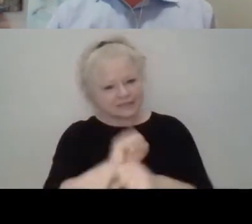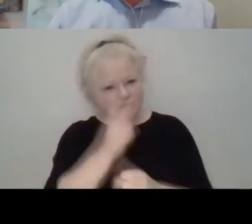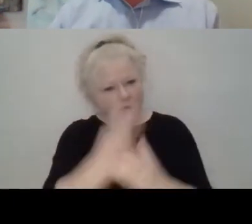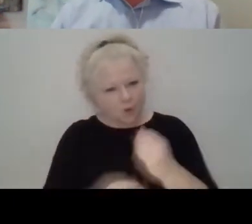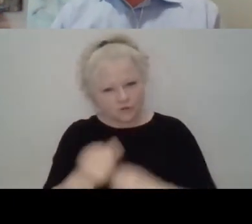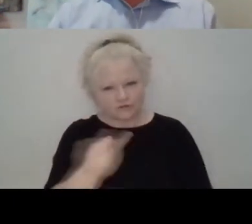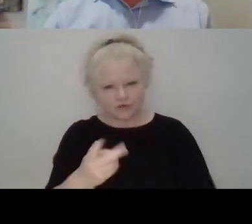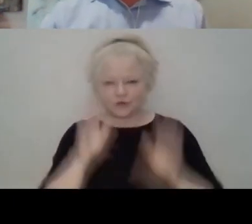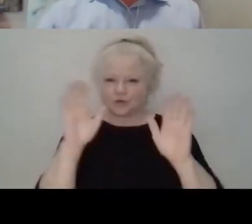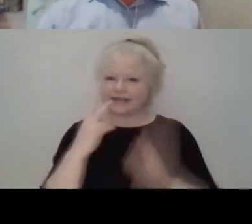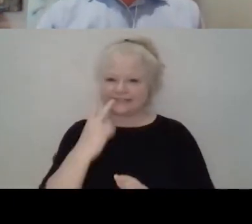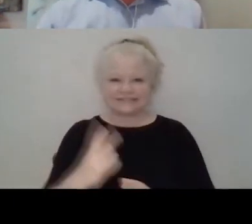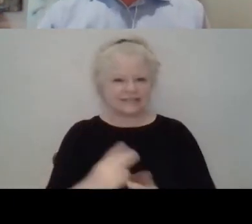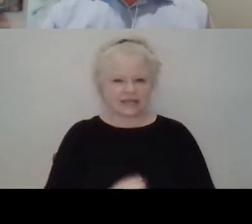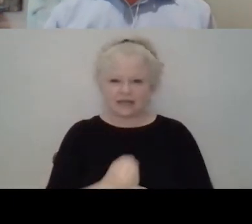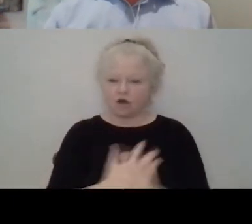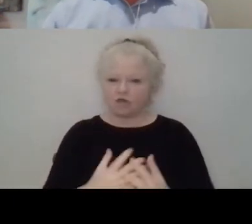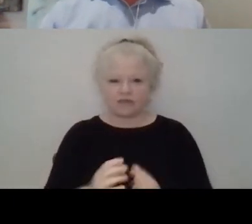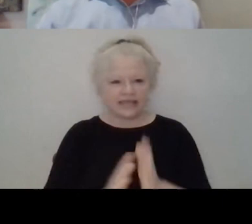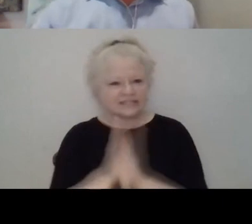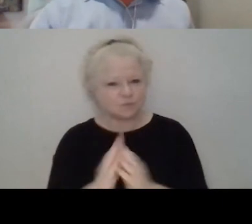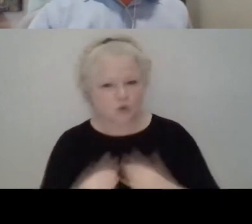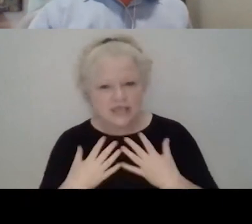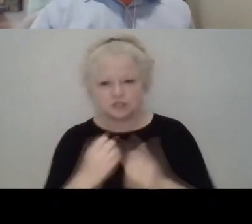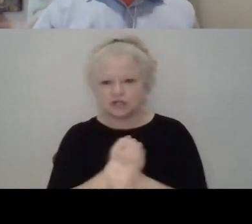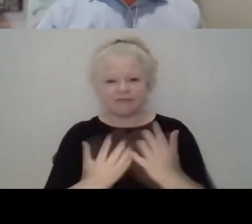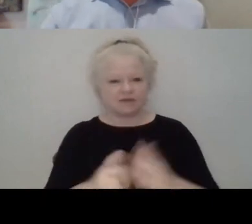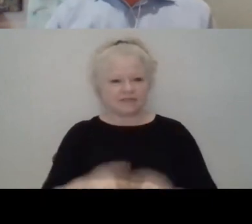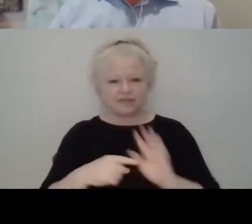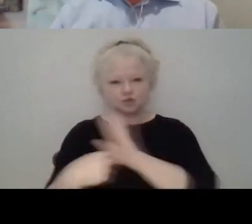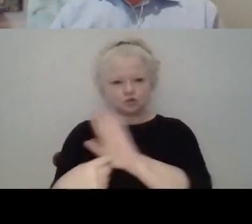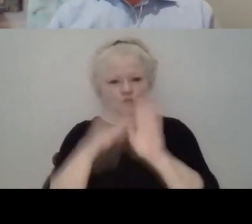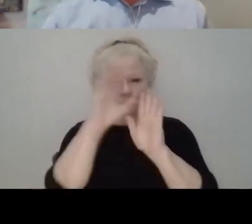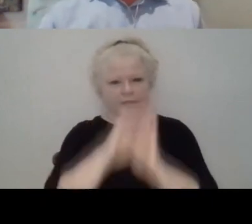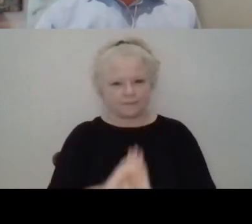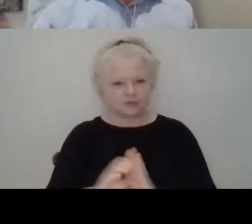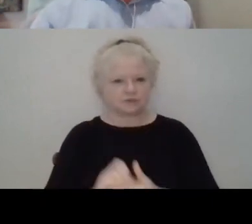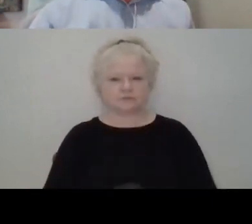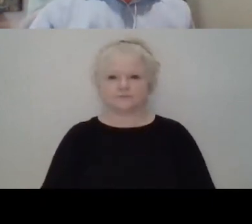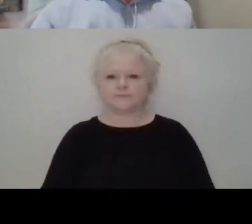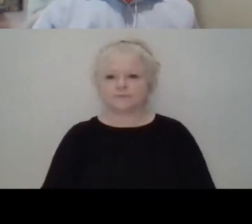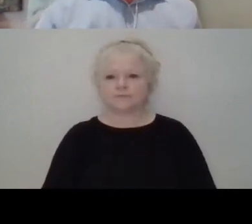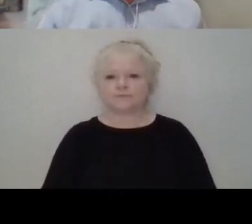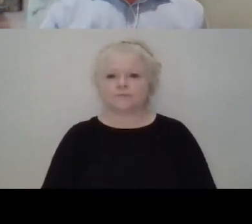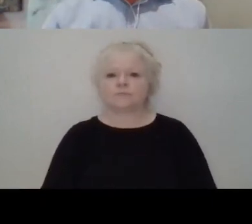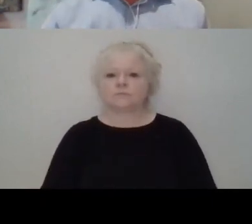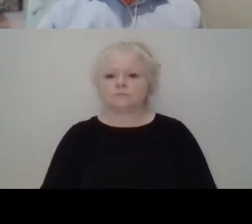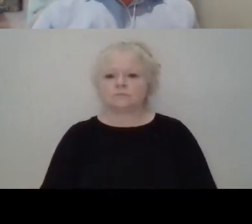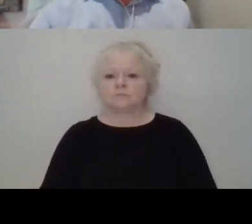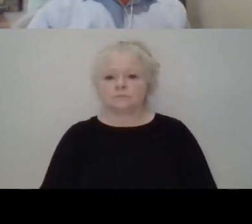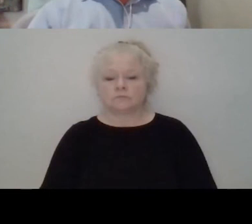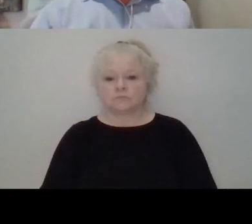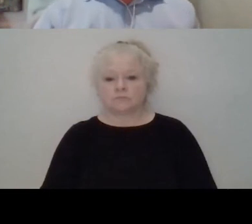just great to see all the inspirational images that you guys have to share with us. And I think that one thing is there one piece